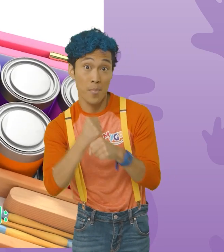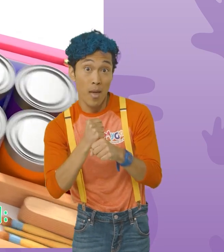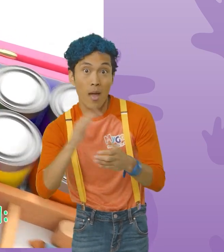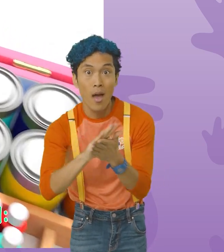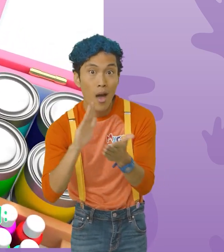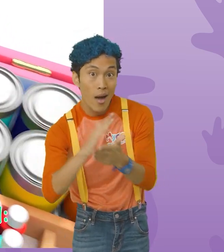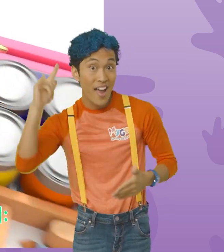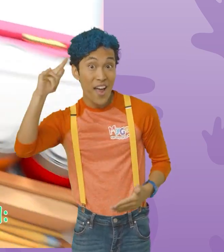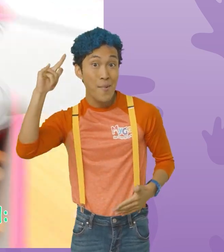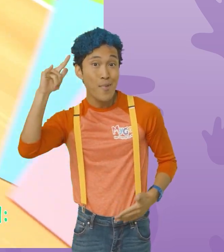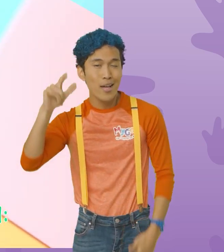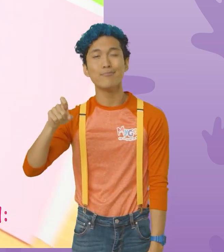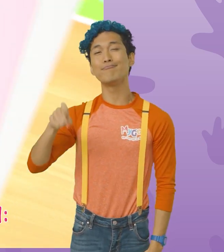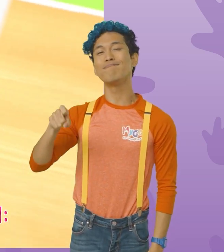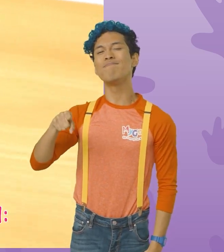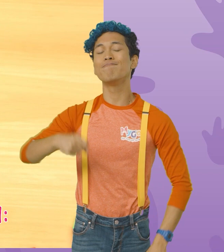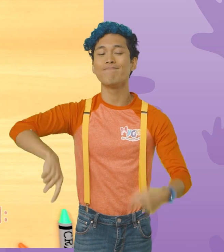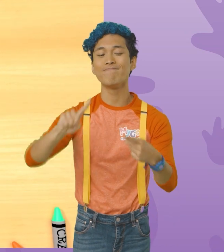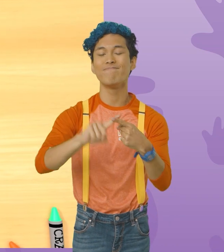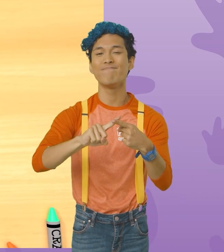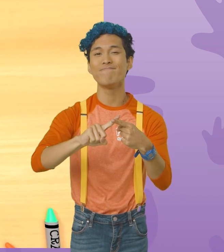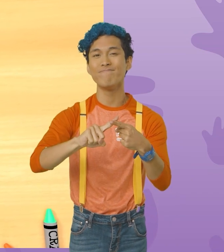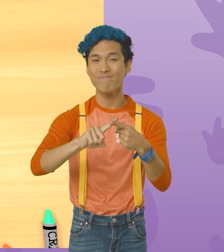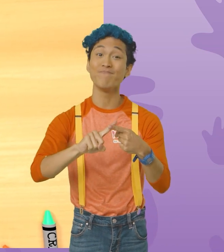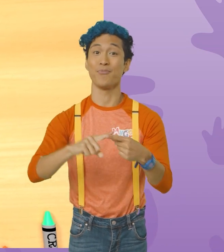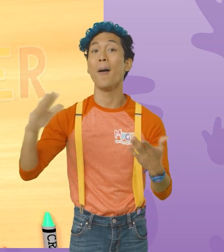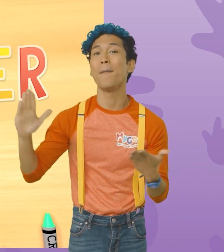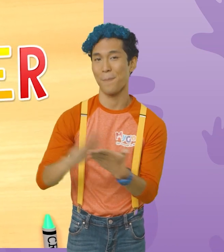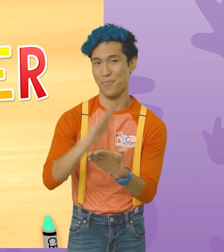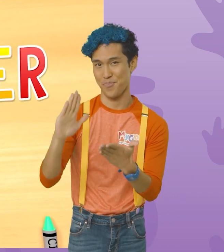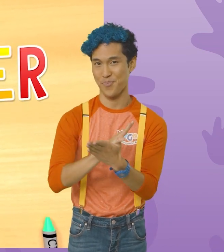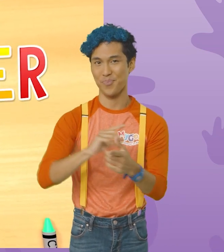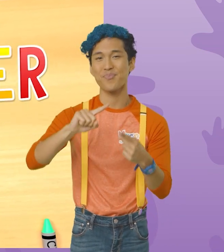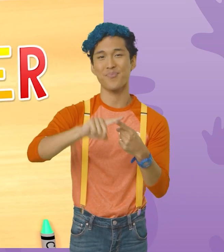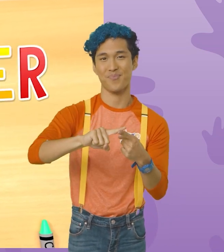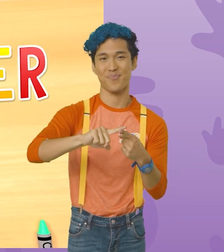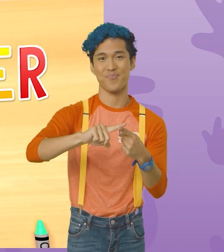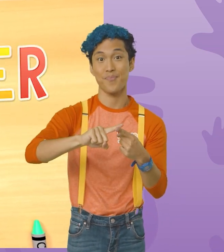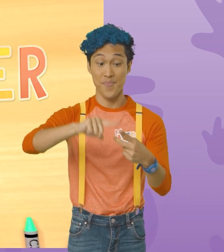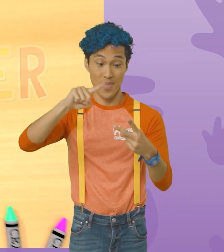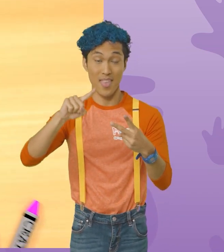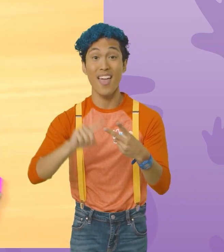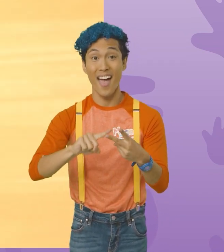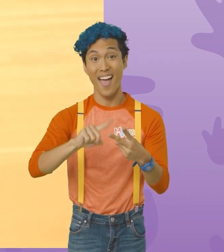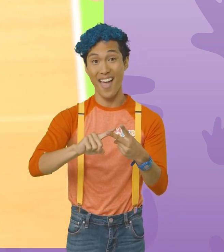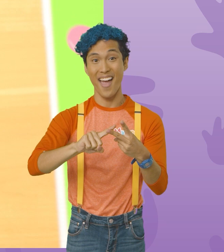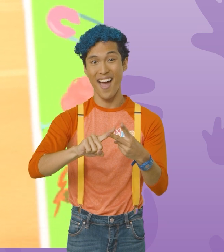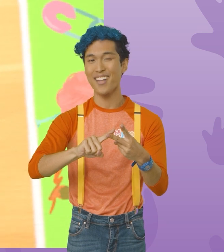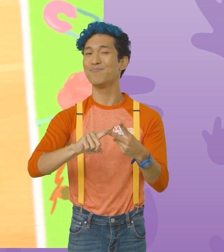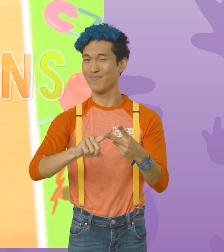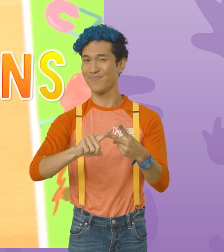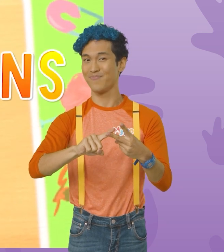To make a paper airplane, we need a sheet of paper,